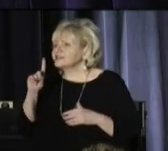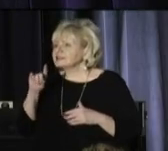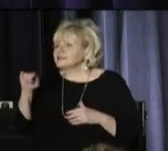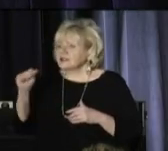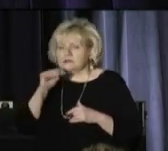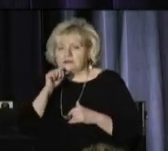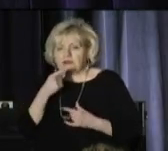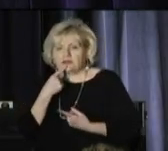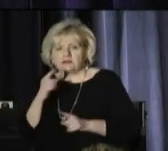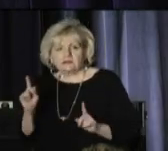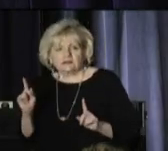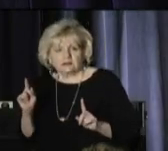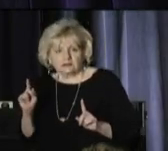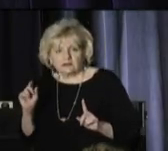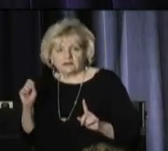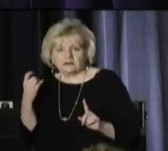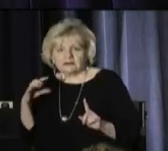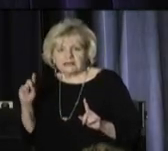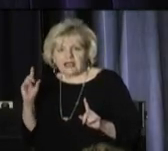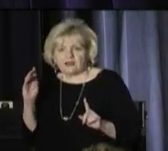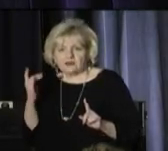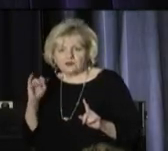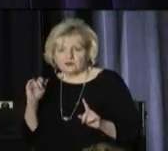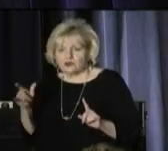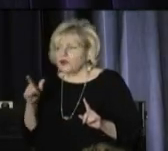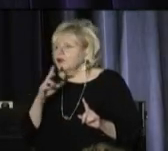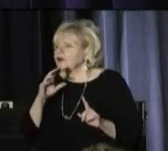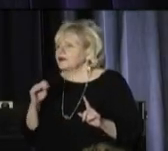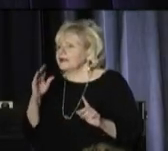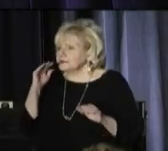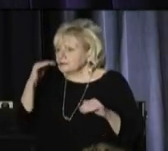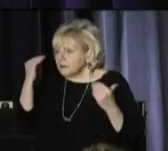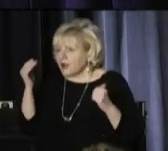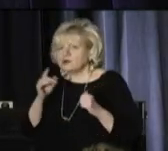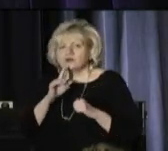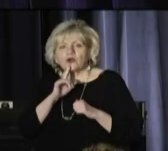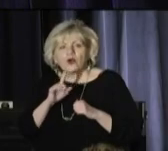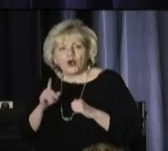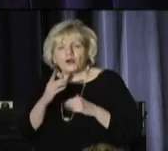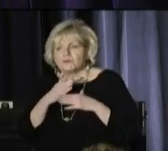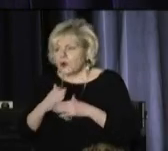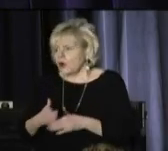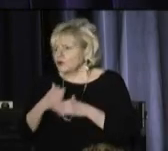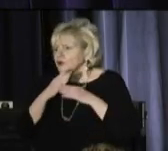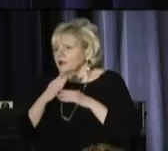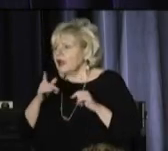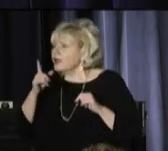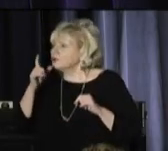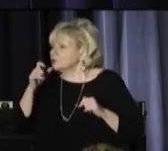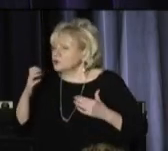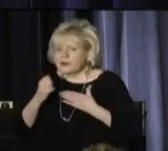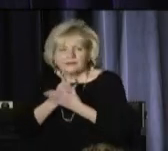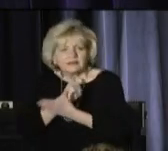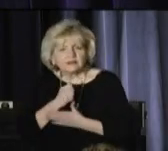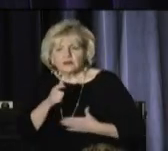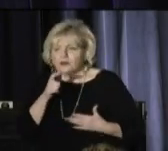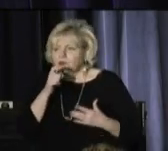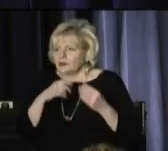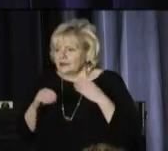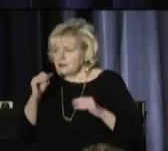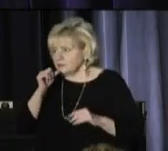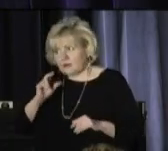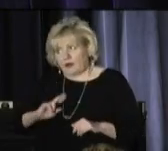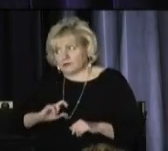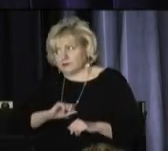say. Sand and soil and sinew and smiles are bartered. And who reaps? Who eats? Not